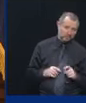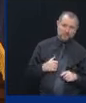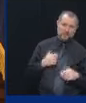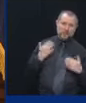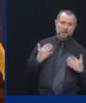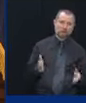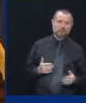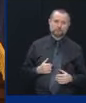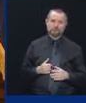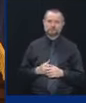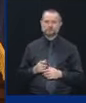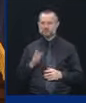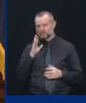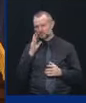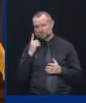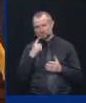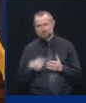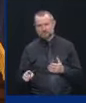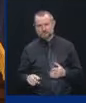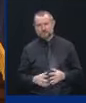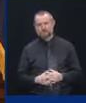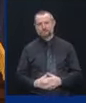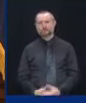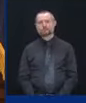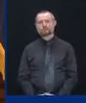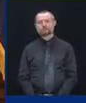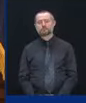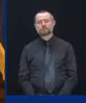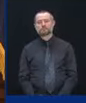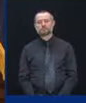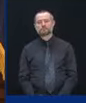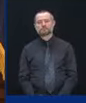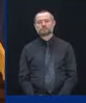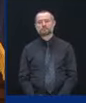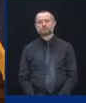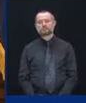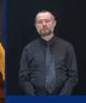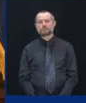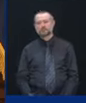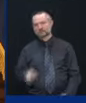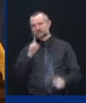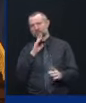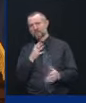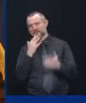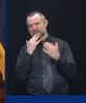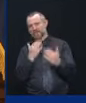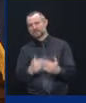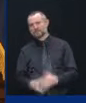I will check and I will have them get back to you. Thank you.